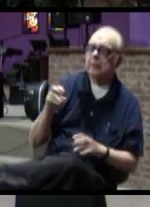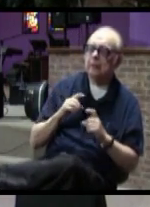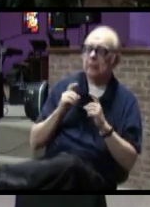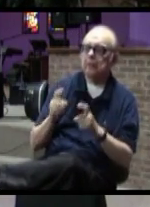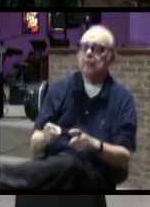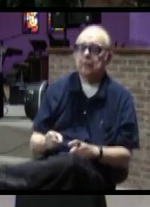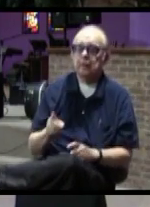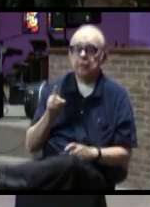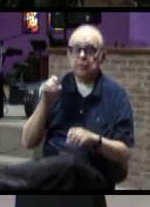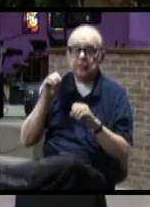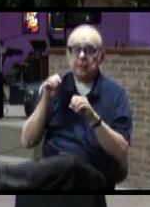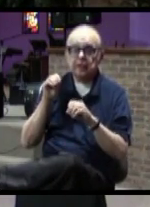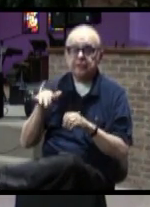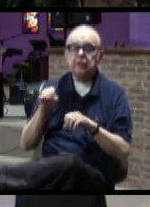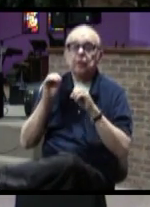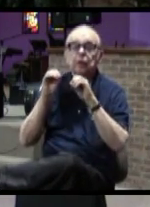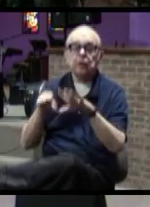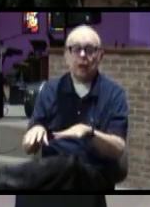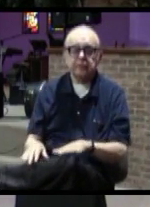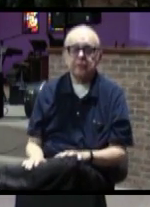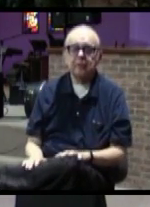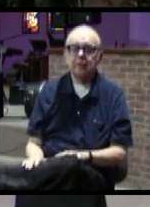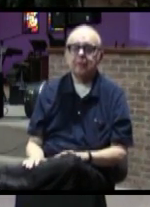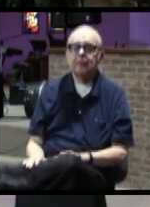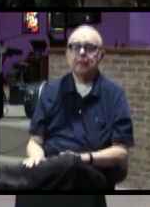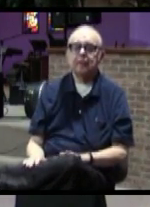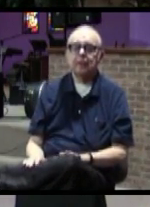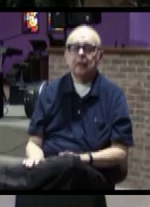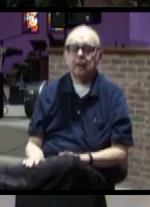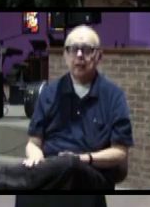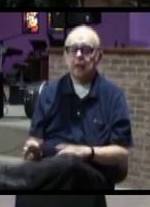99.99999% of your sins, you're still lost.